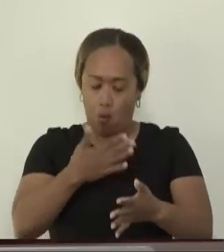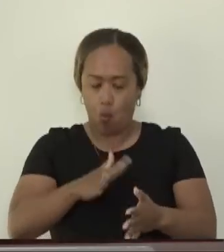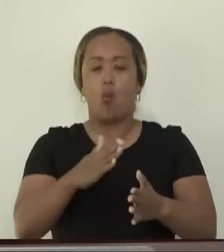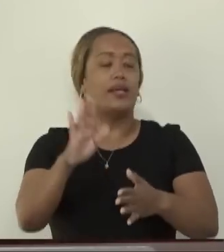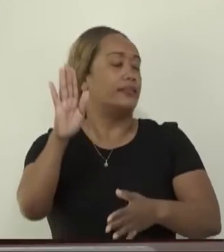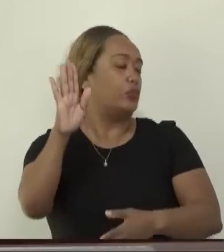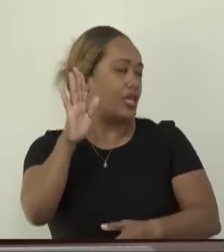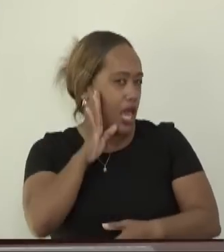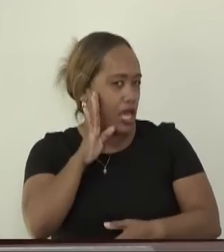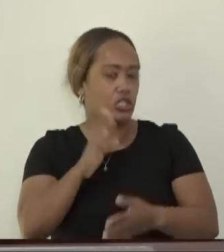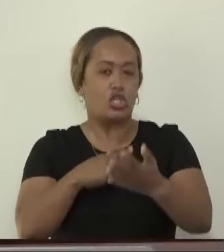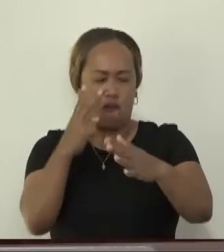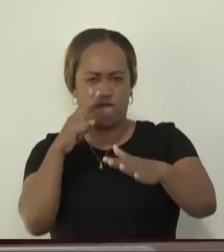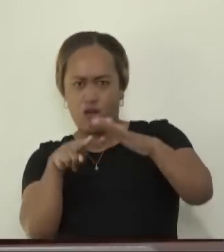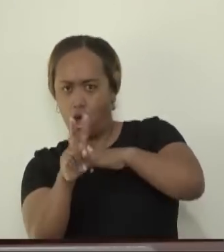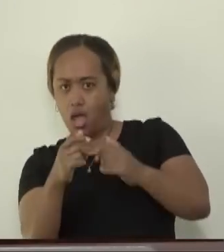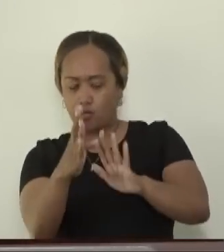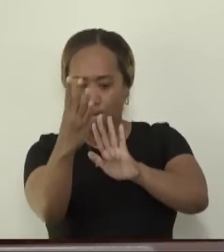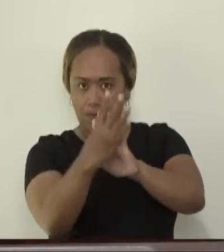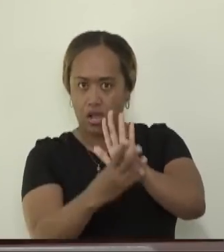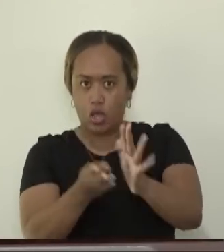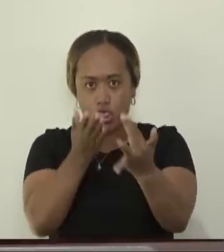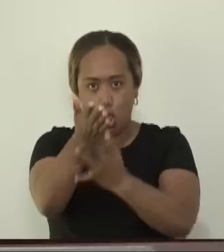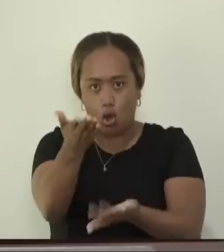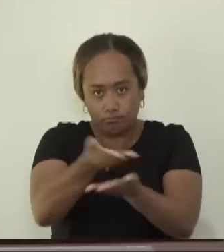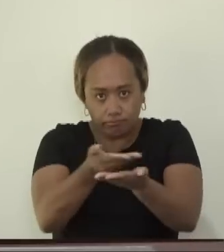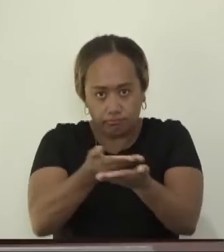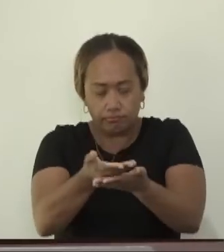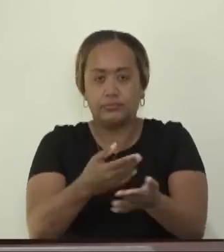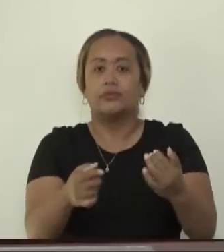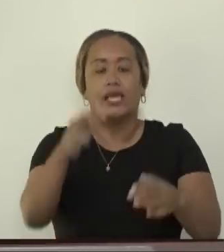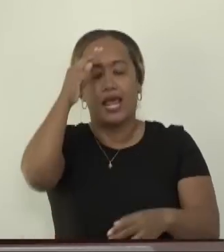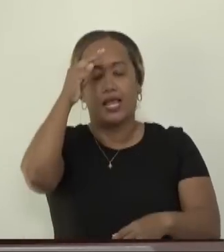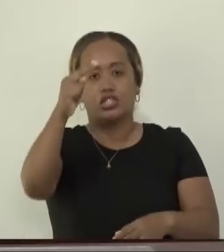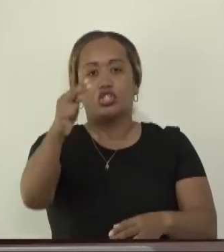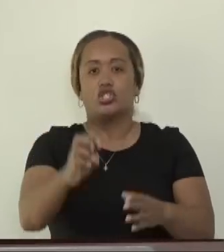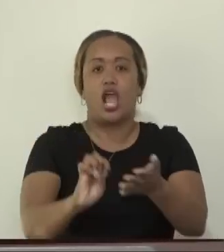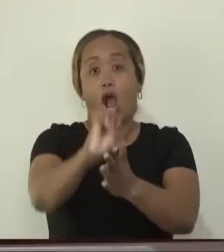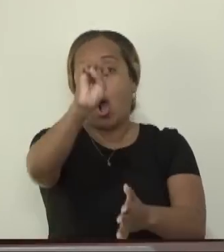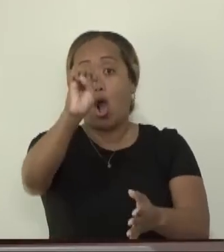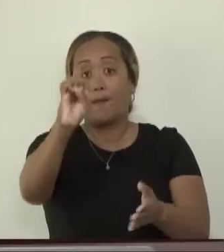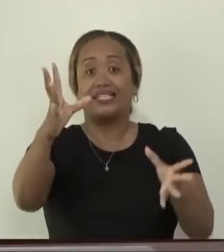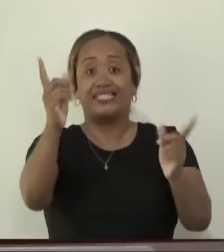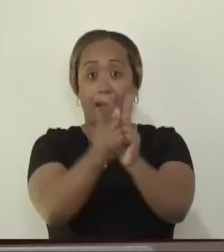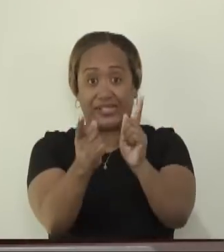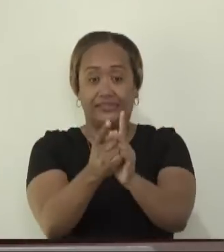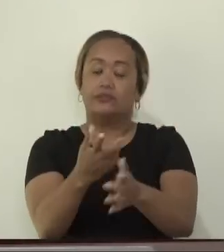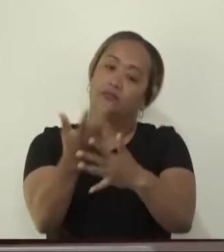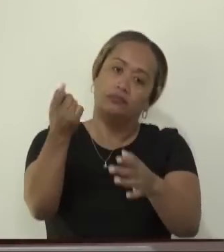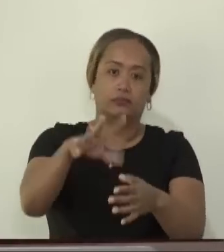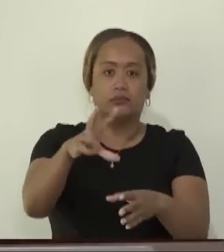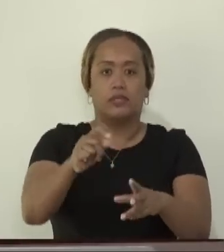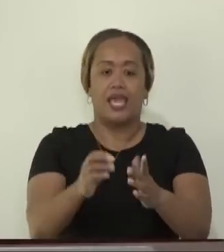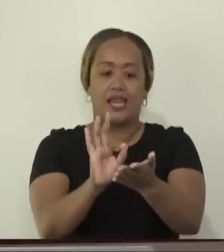clearly heard your views through the budget consultations, the National Economic Summit, and the work of the